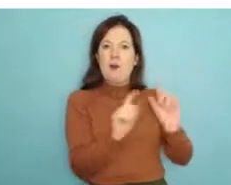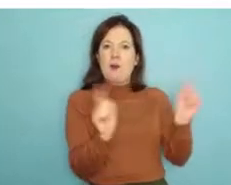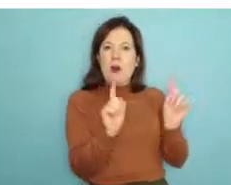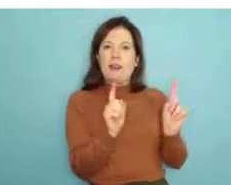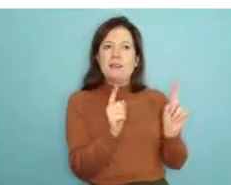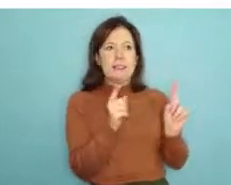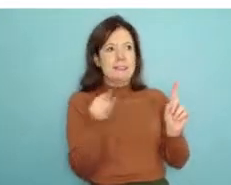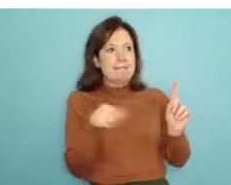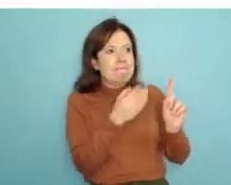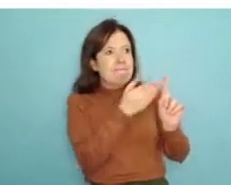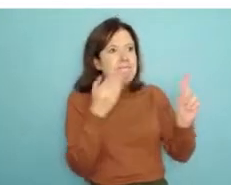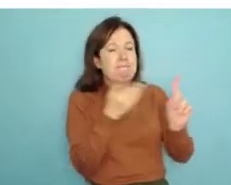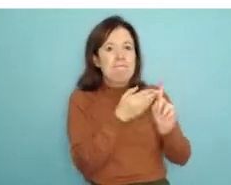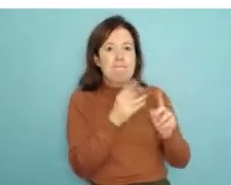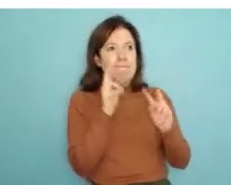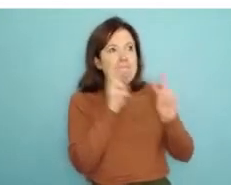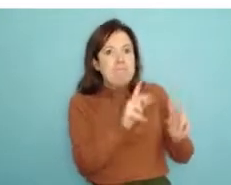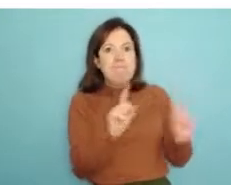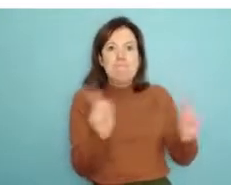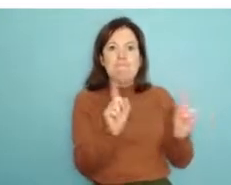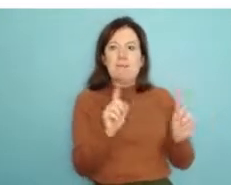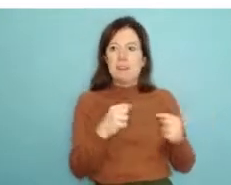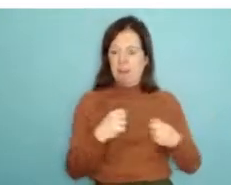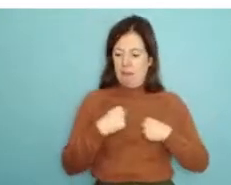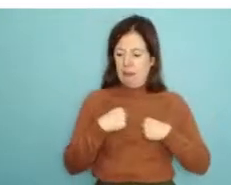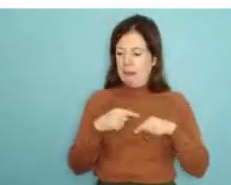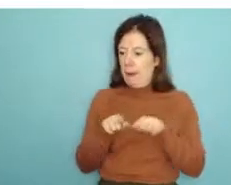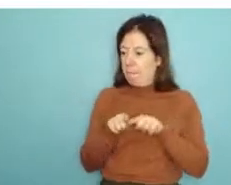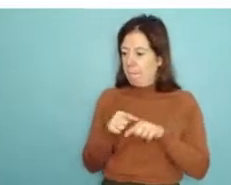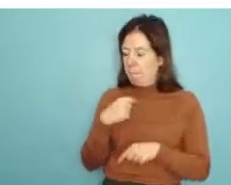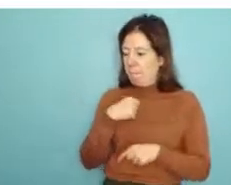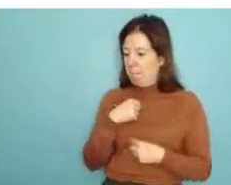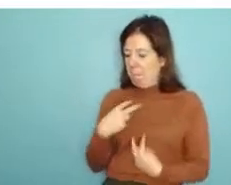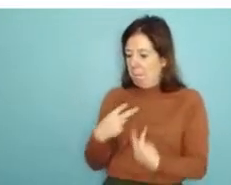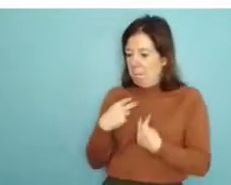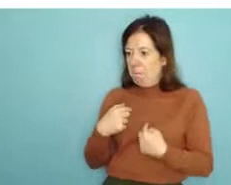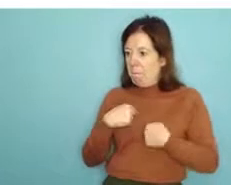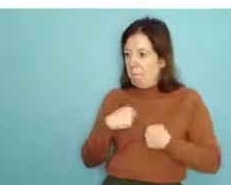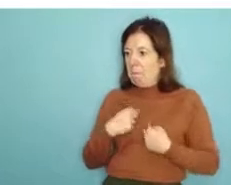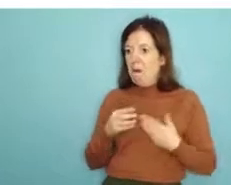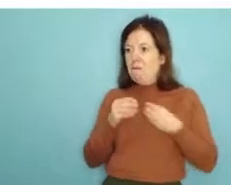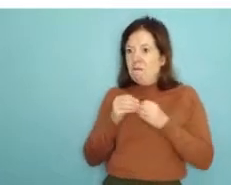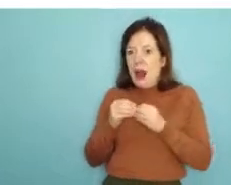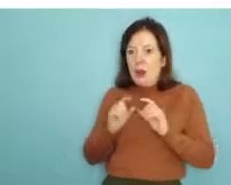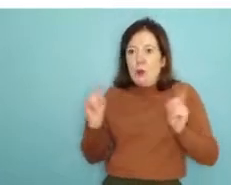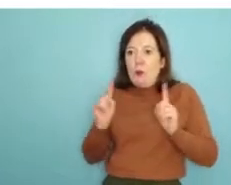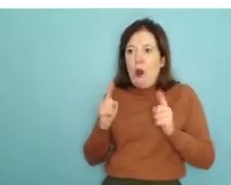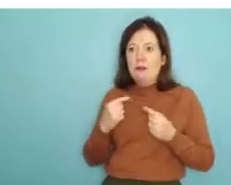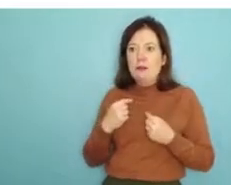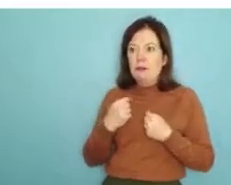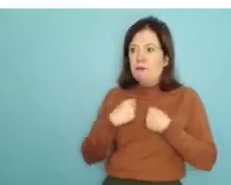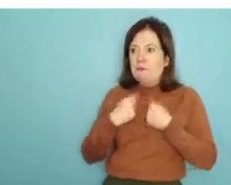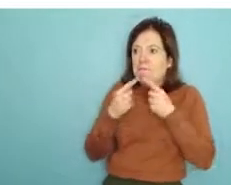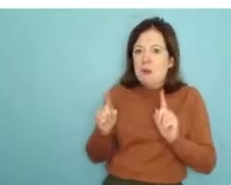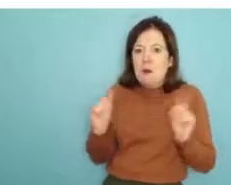has access to you, but also you need to be thinking about your values and what you stand for, which is where